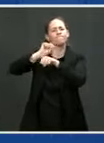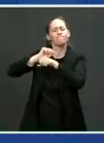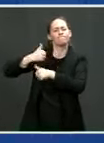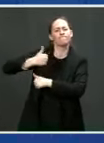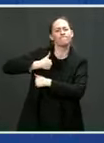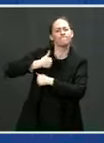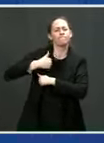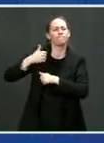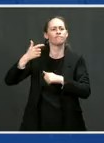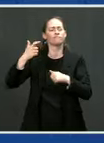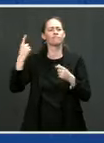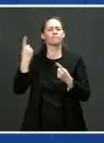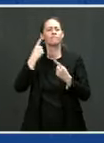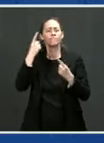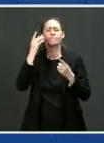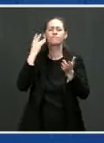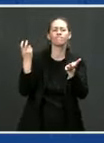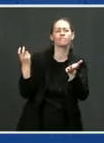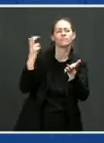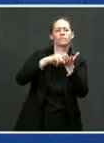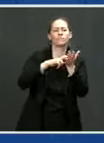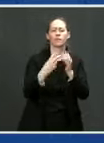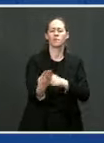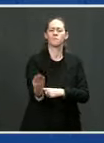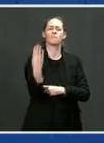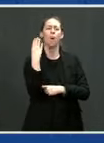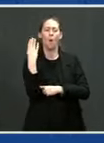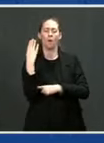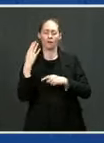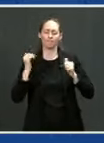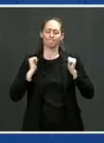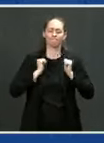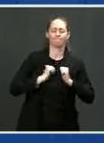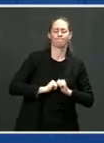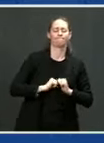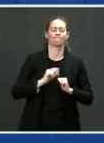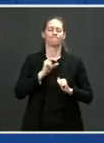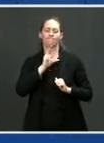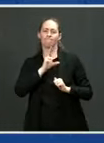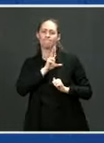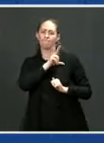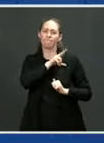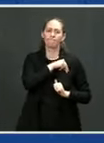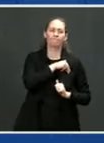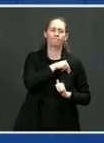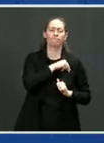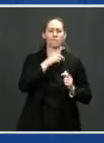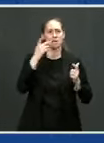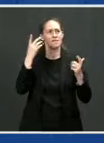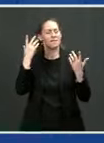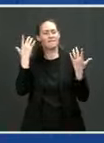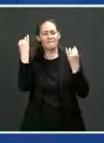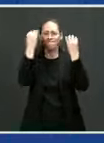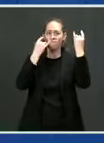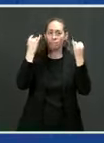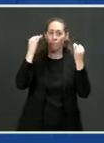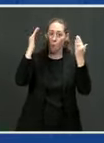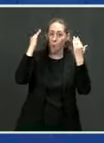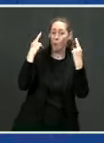Every morning they pin that badge on, go to work. They expect to come home in the back of your